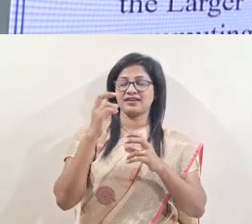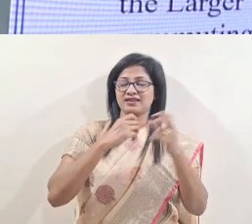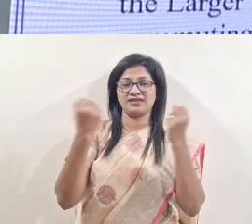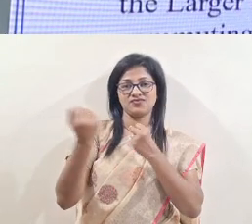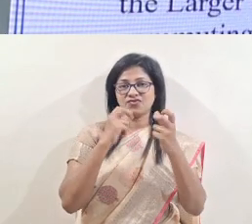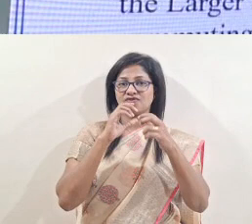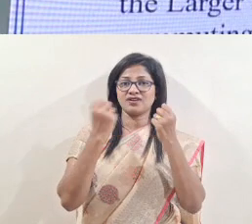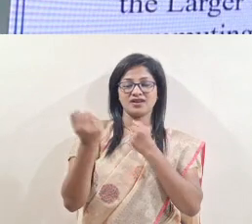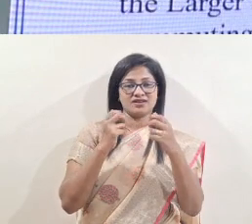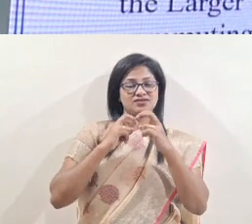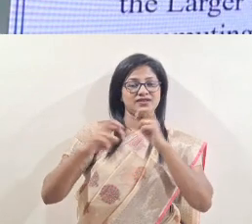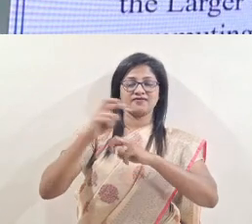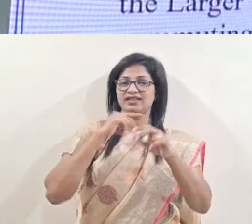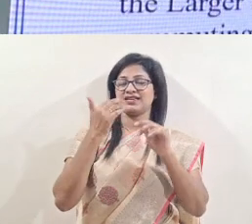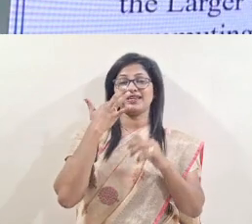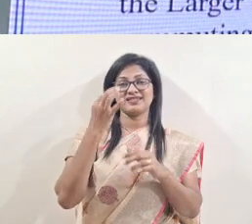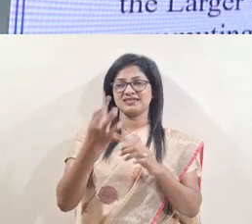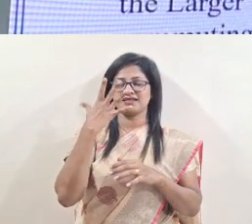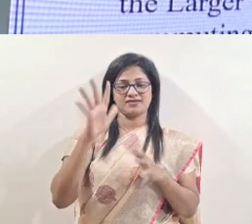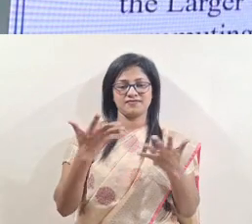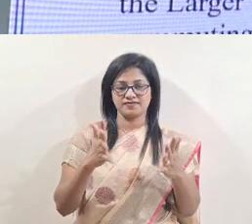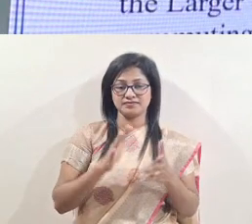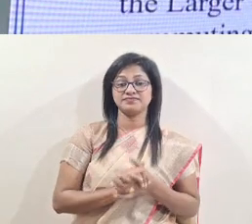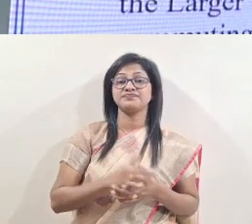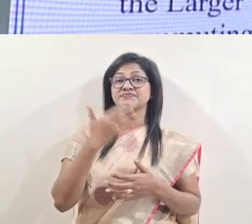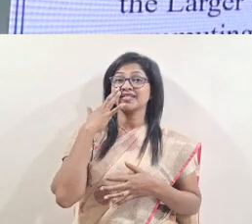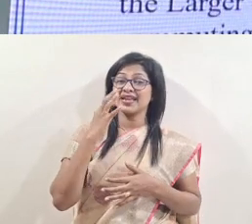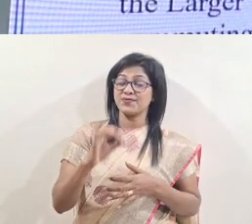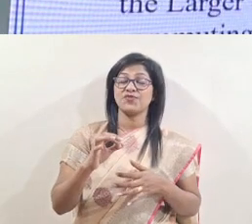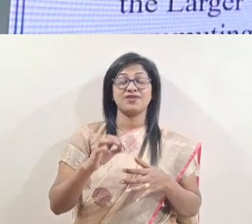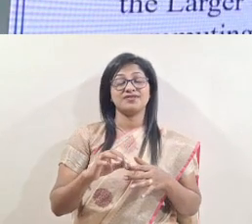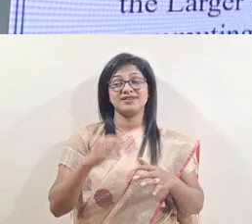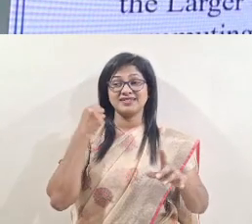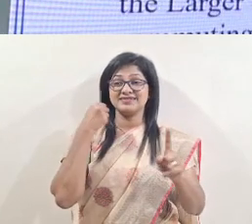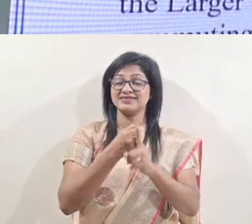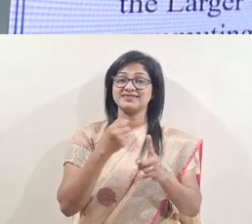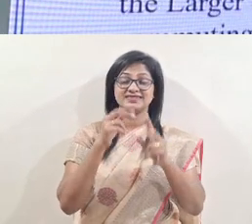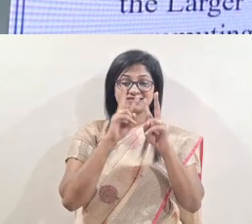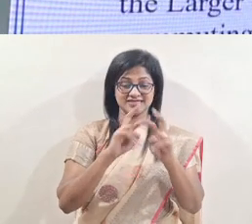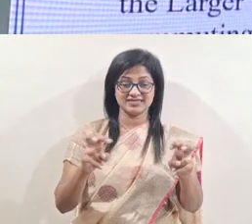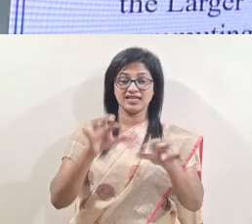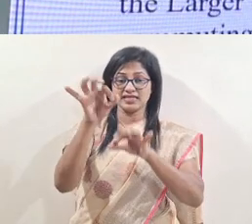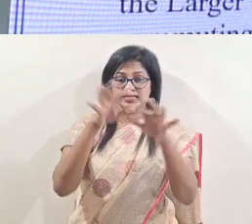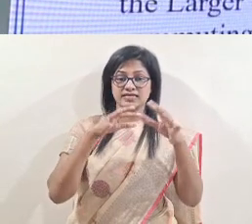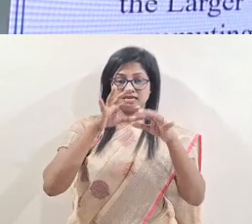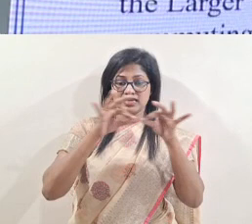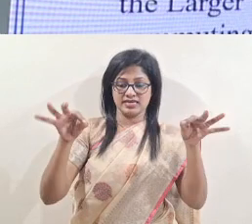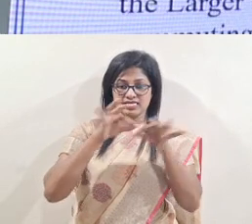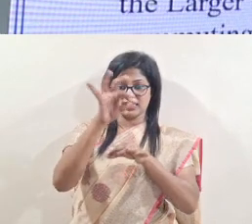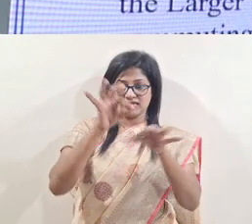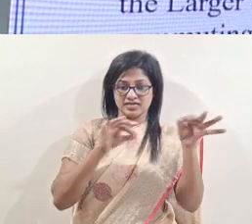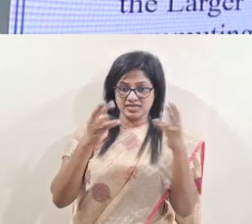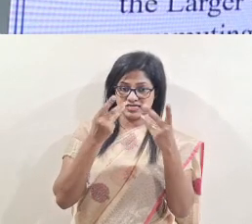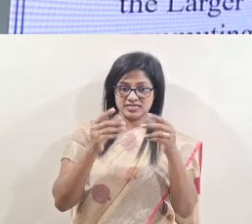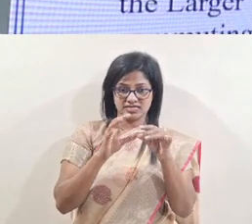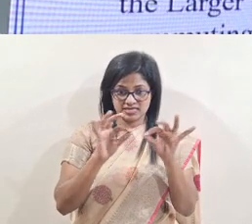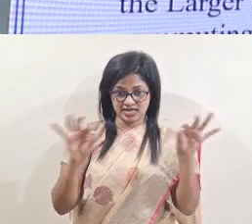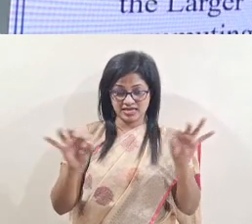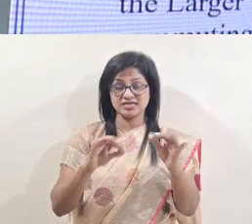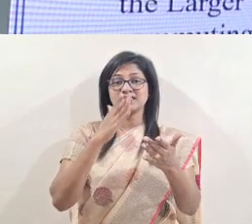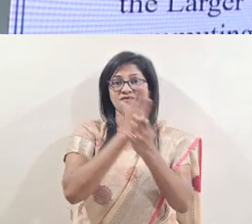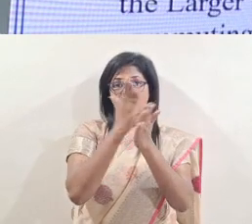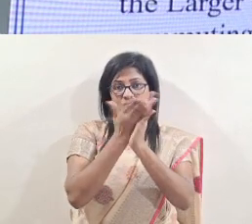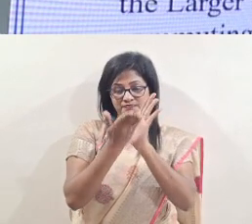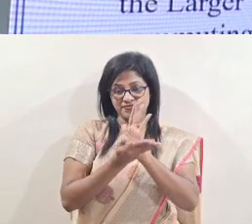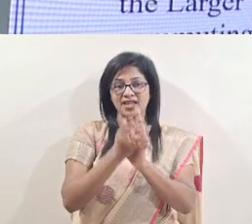share. Coming to the most important factor for our study, which was a city size. So we divided the city based on the population, and we